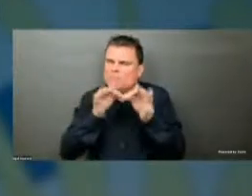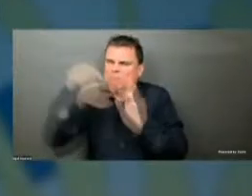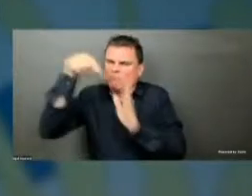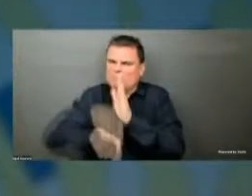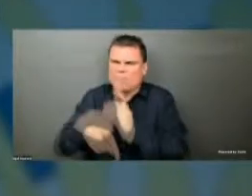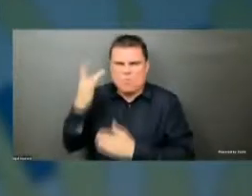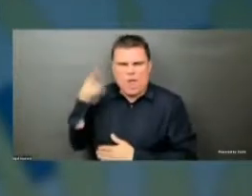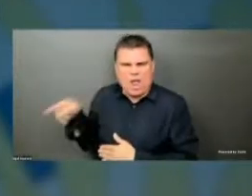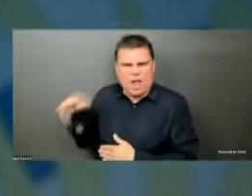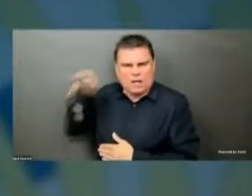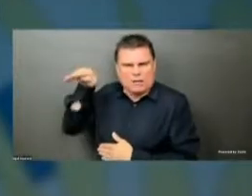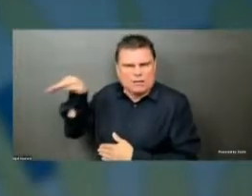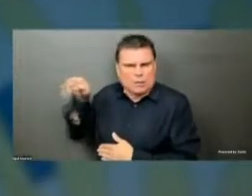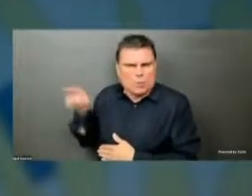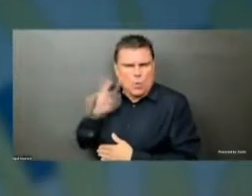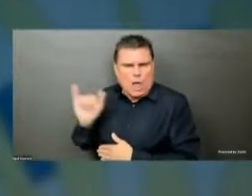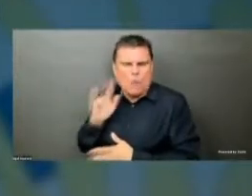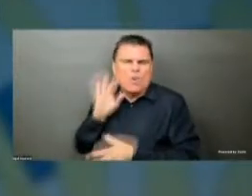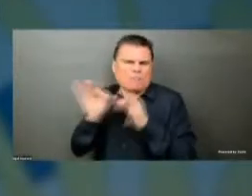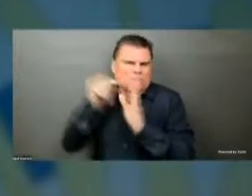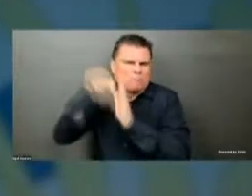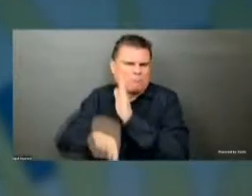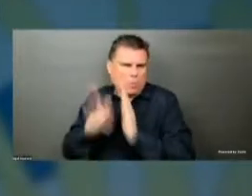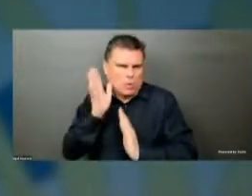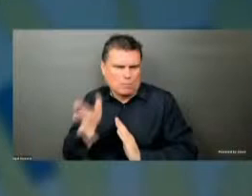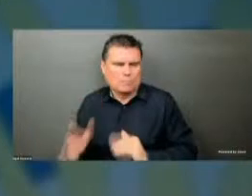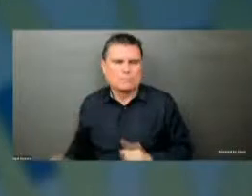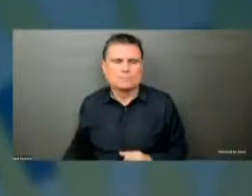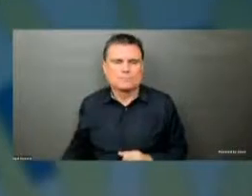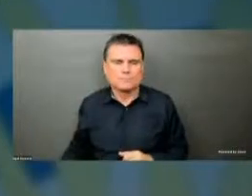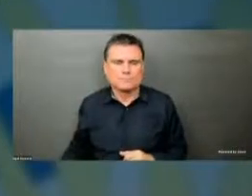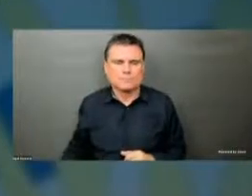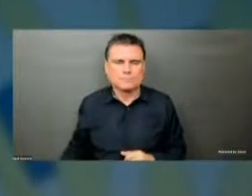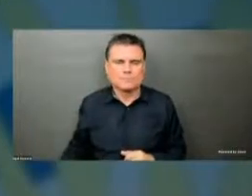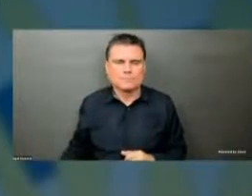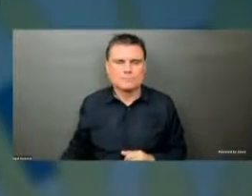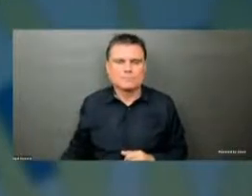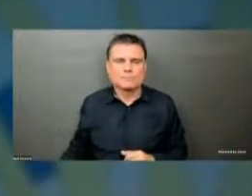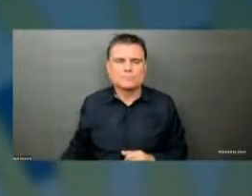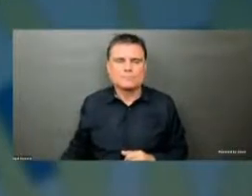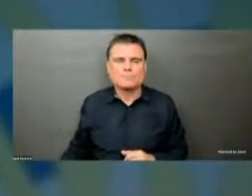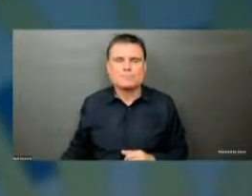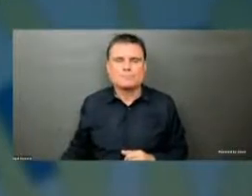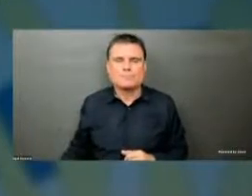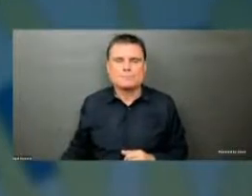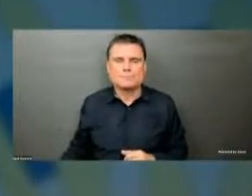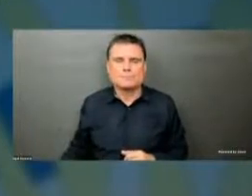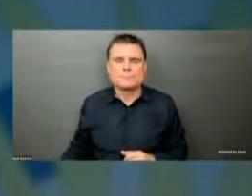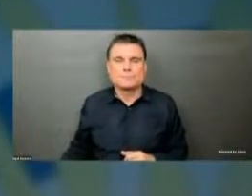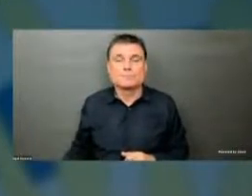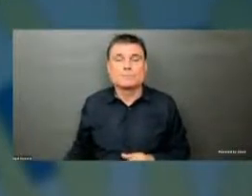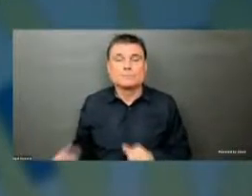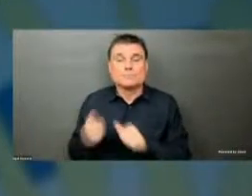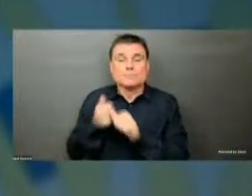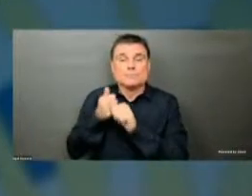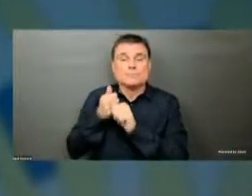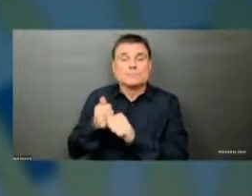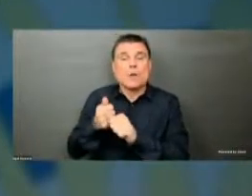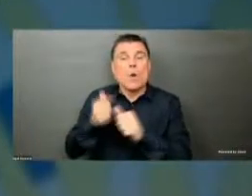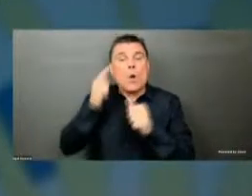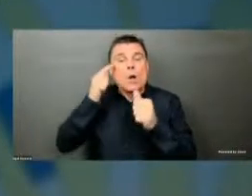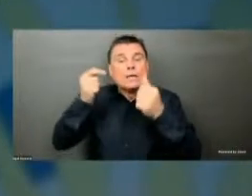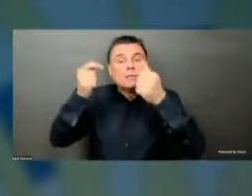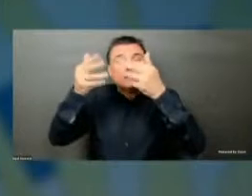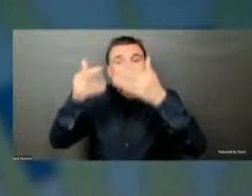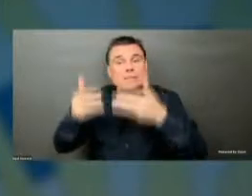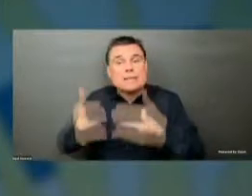the epidemic curve by episode date. So that's by when the date of onset of illness for people. So that gives us a